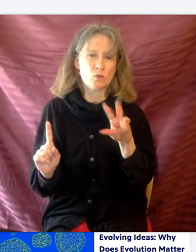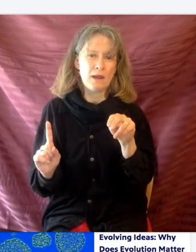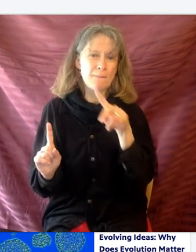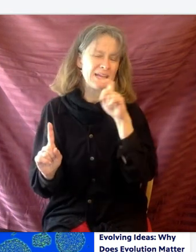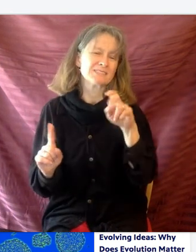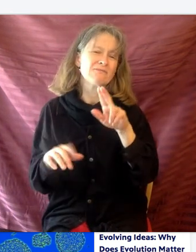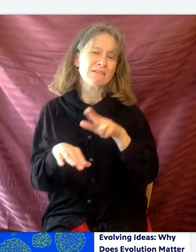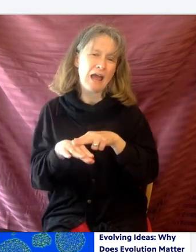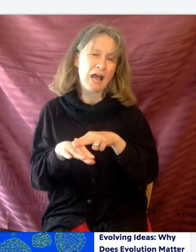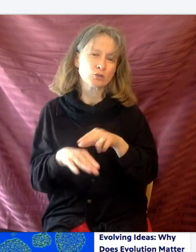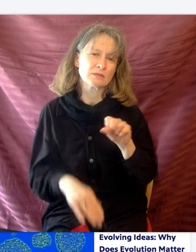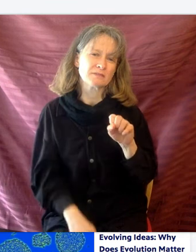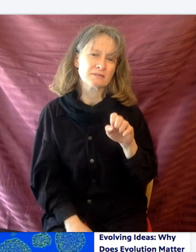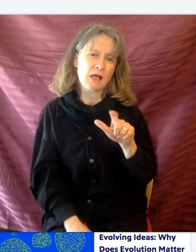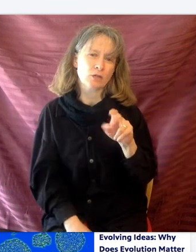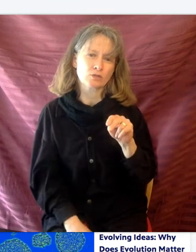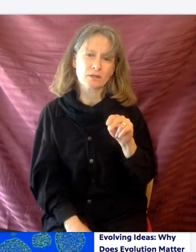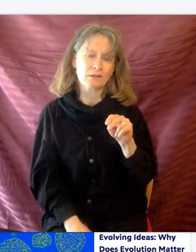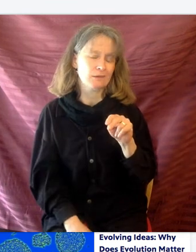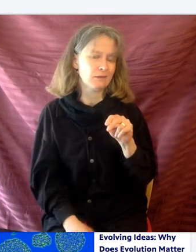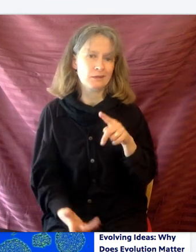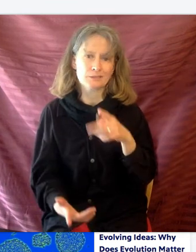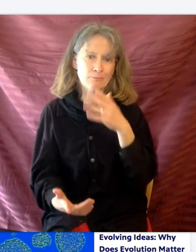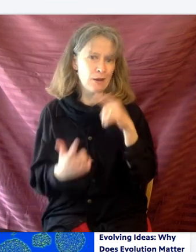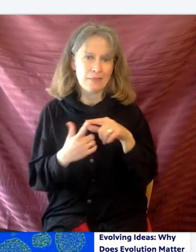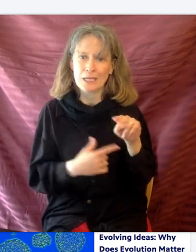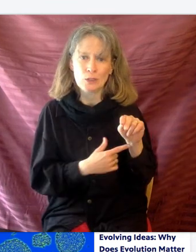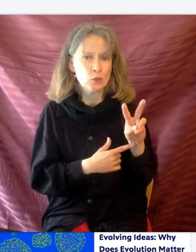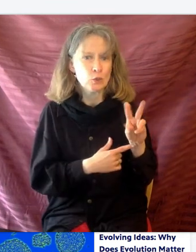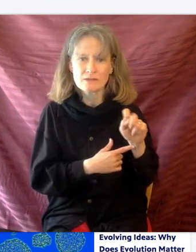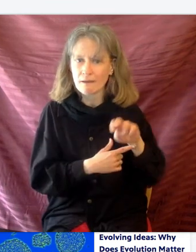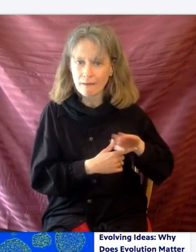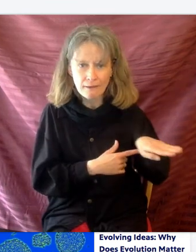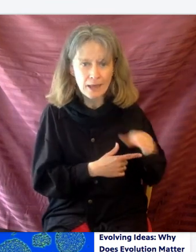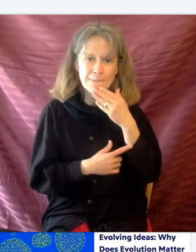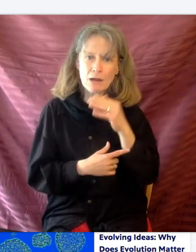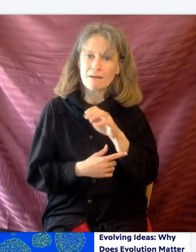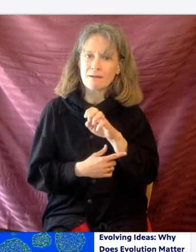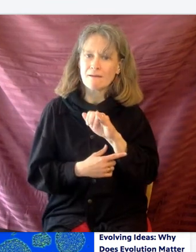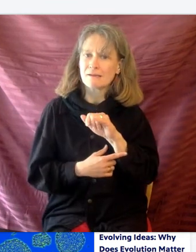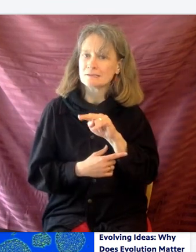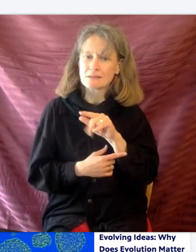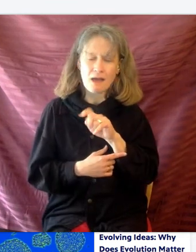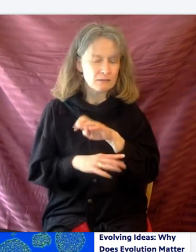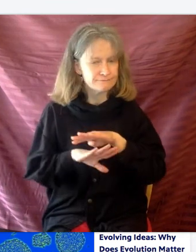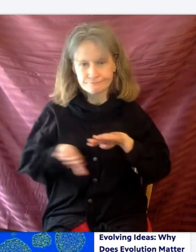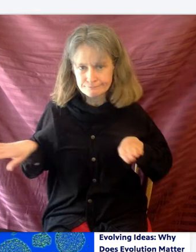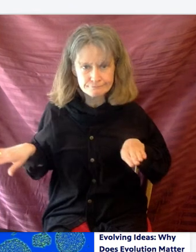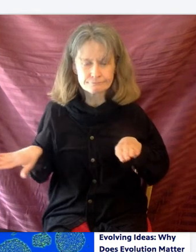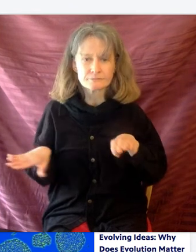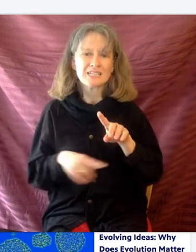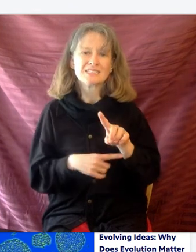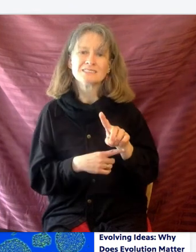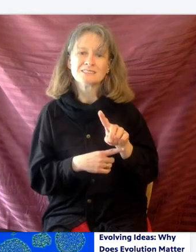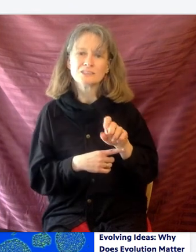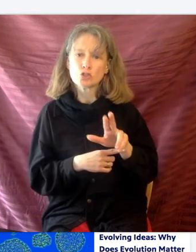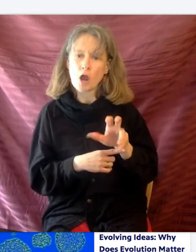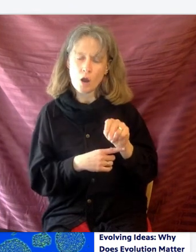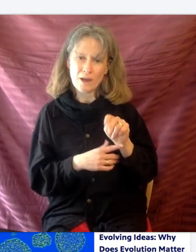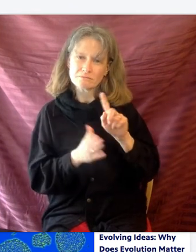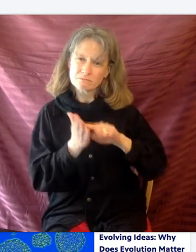Newton, ahead of Einstein, it was Darwin's great stroke to see how to unite the facts about the excellence